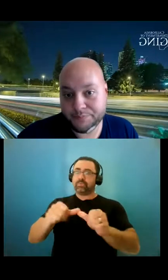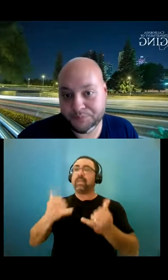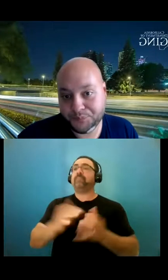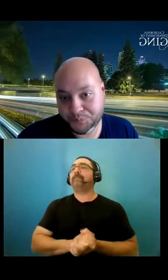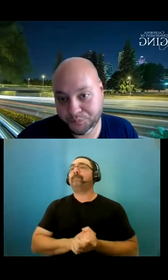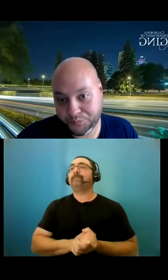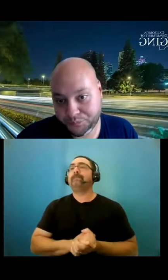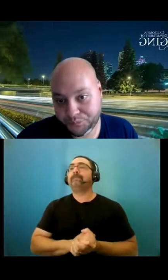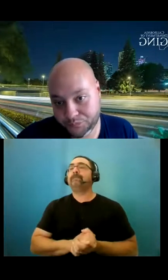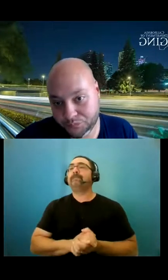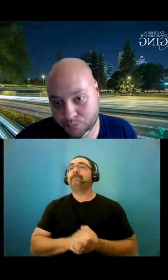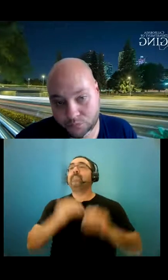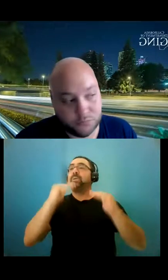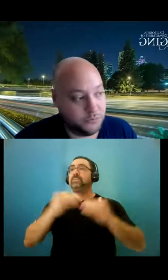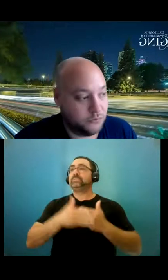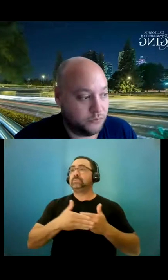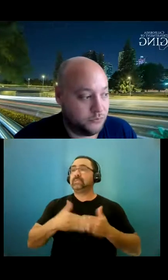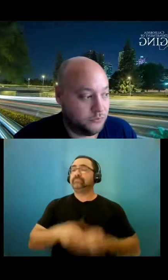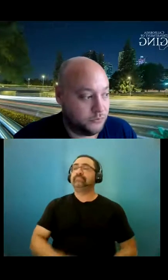slide.